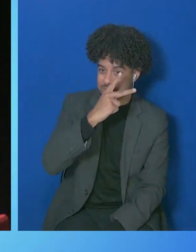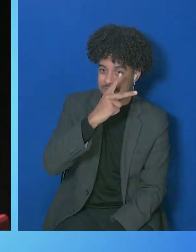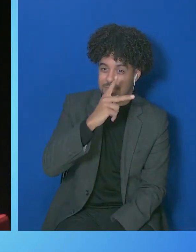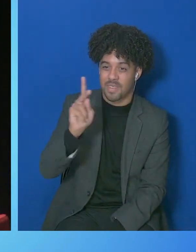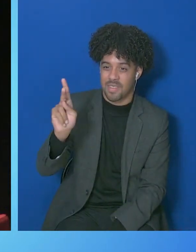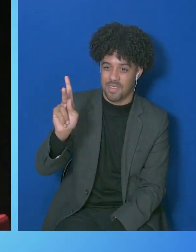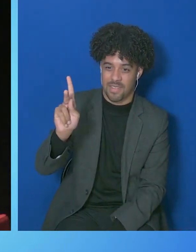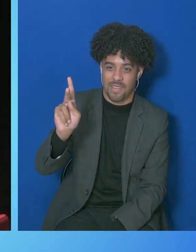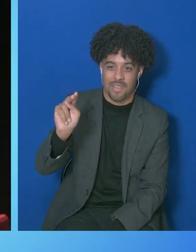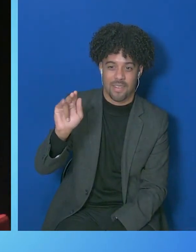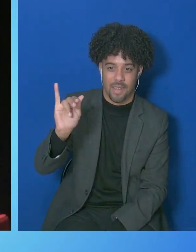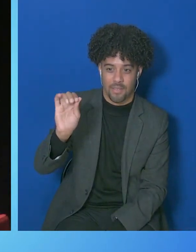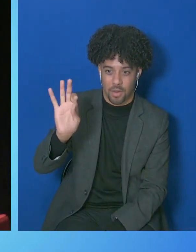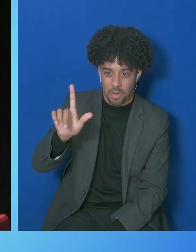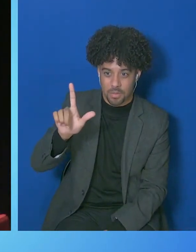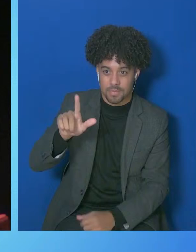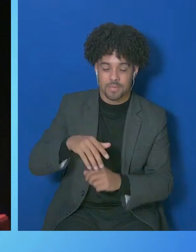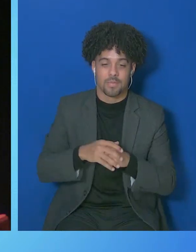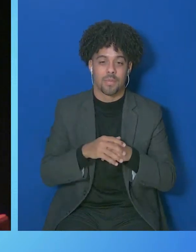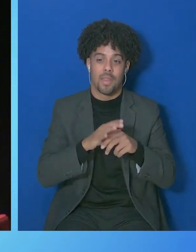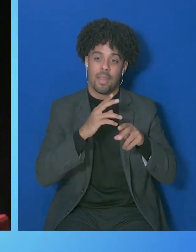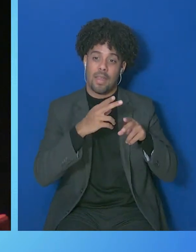Acting Assistant Superintendent Ketchoff,